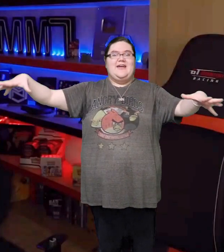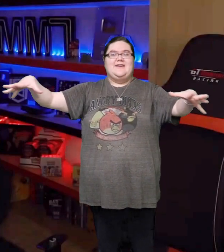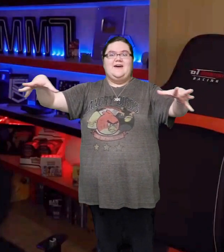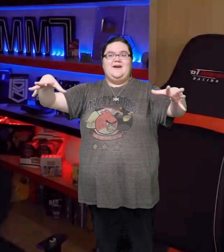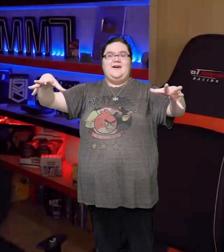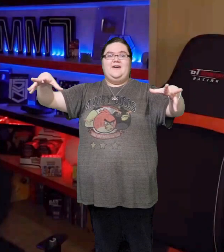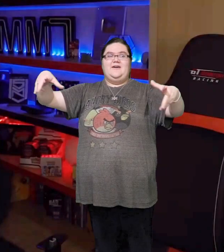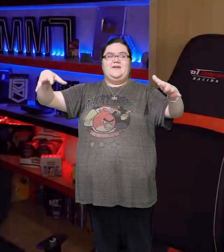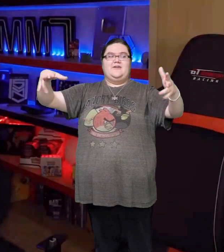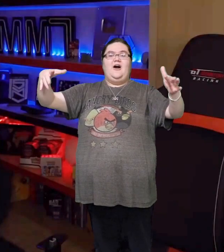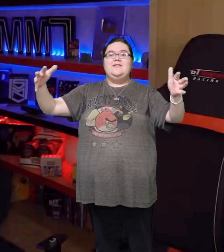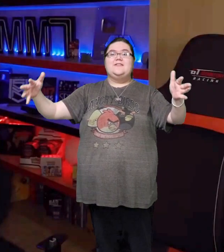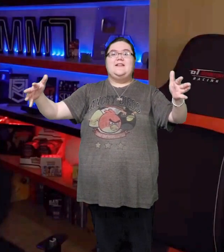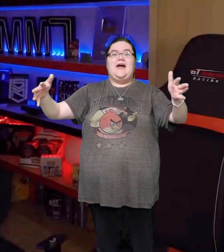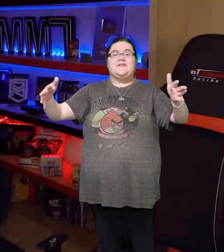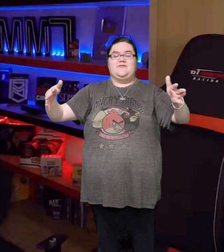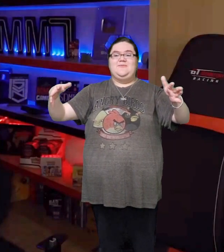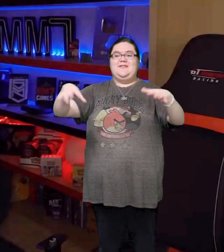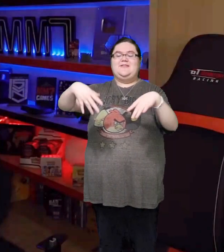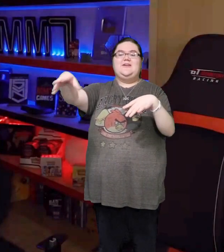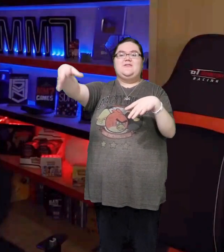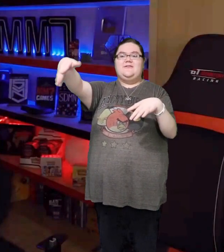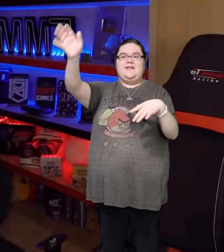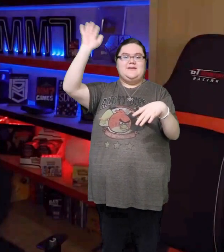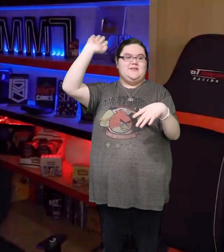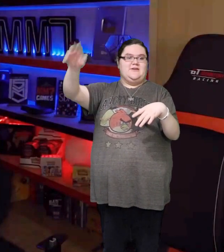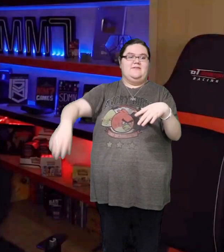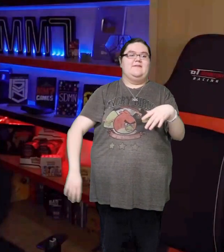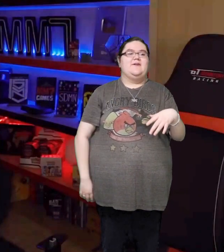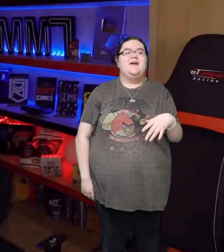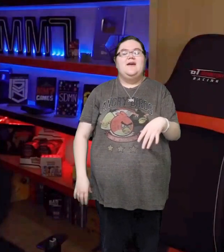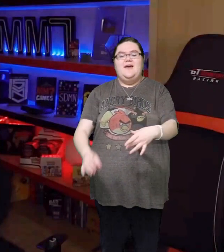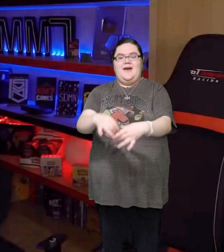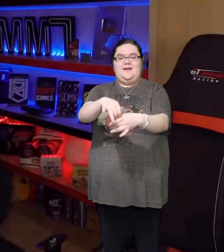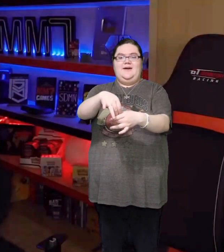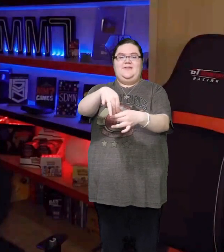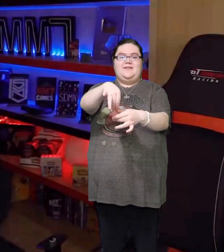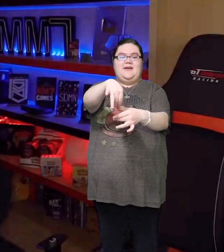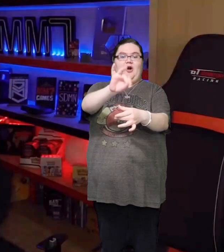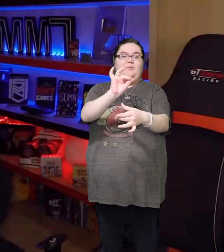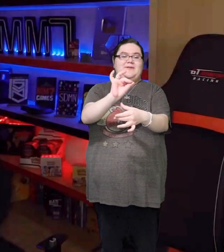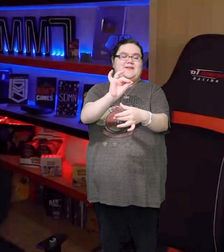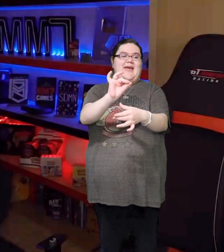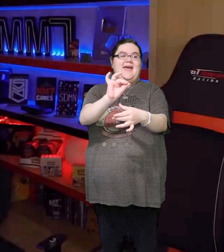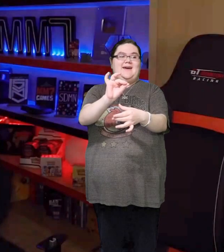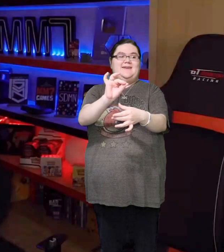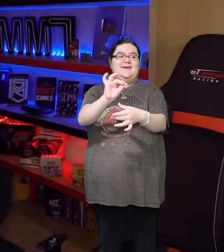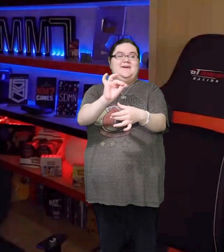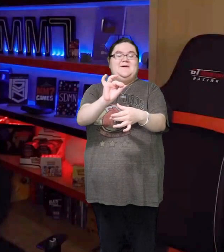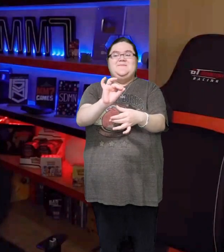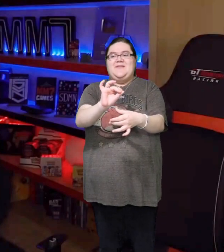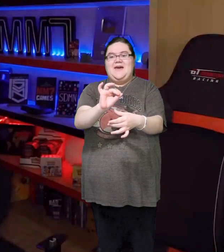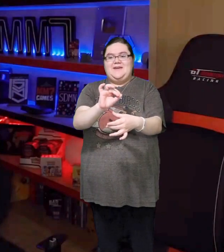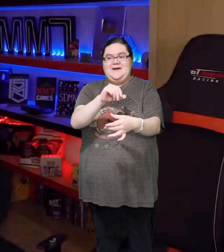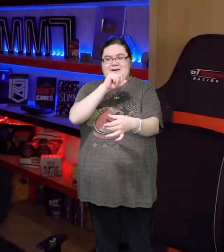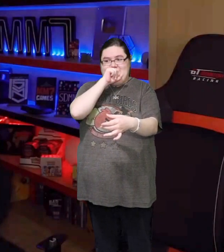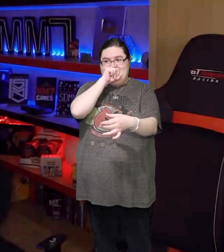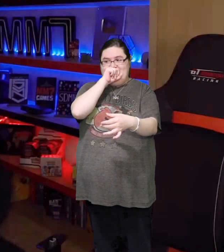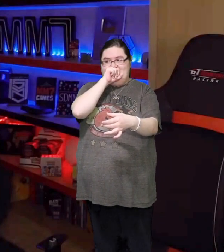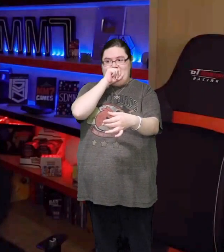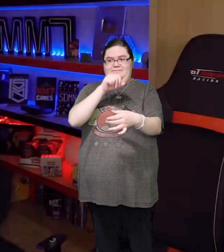they're in this like college classroom, and this teacher is like teaching or whatever, and this kid opens a can,